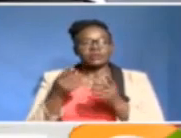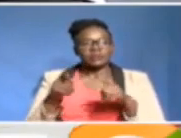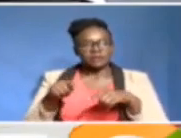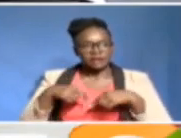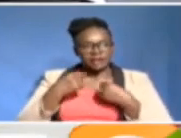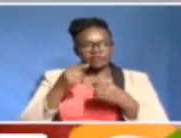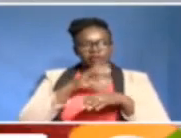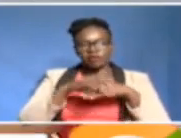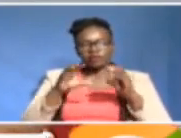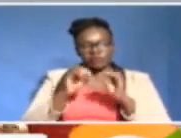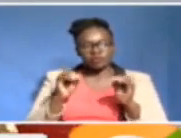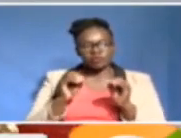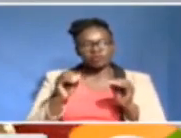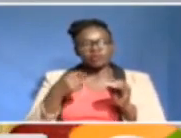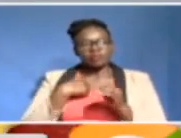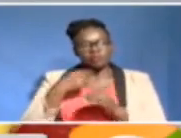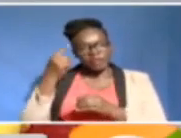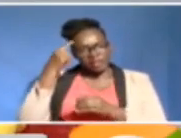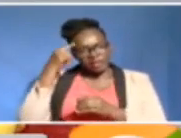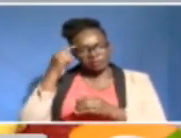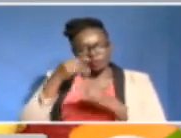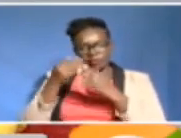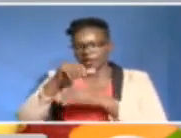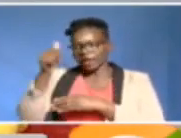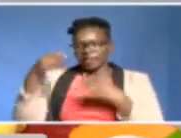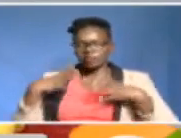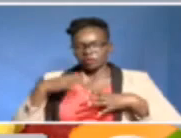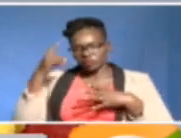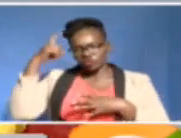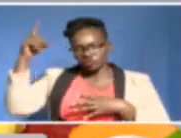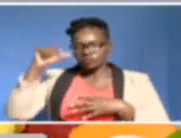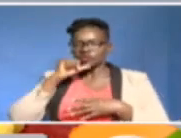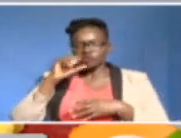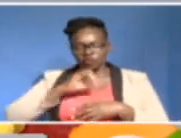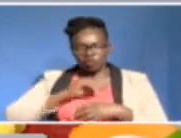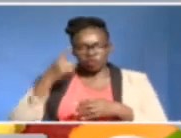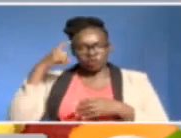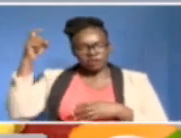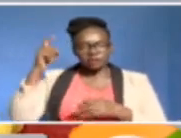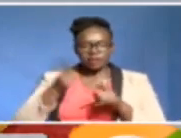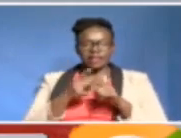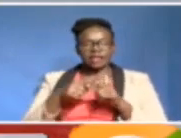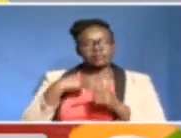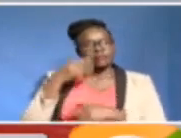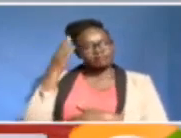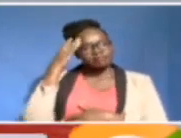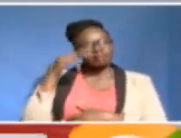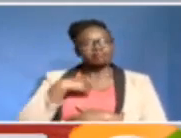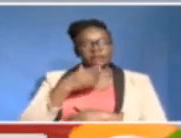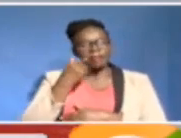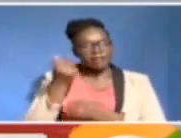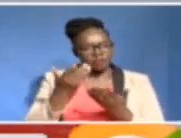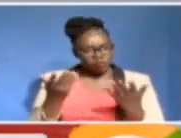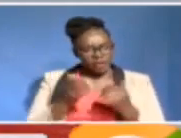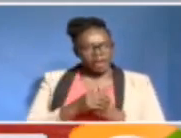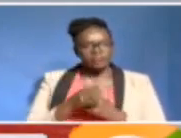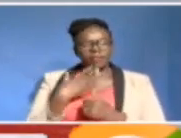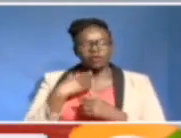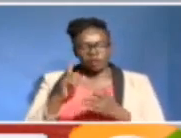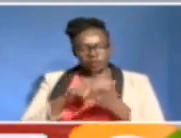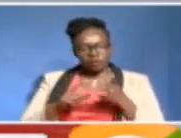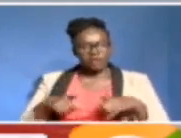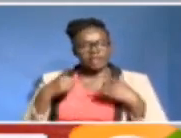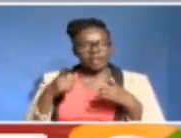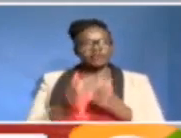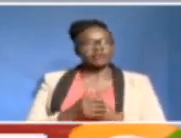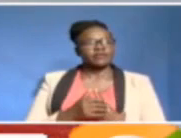realized I'm building someone else's dream and not my own dream. So I started finding out, what am I good at? What do I want in life? Where do I